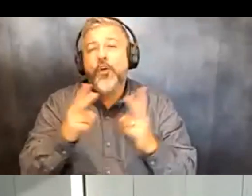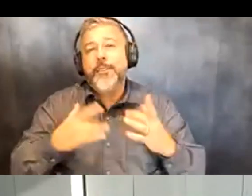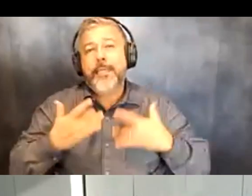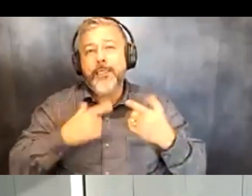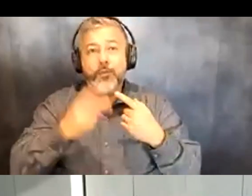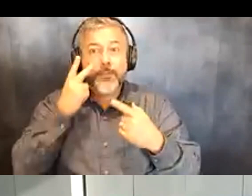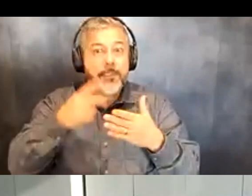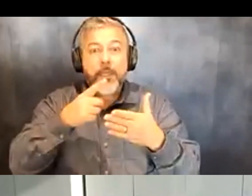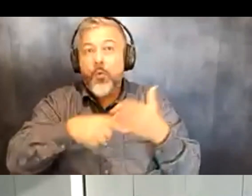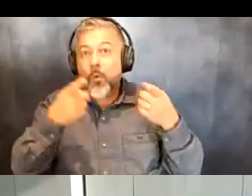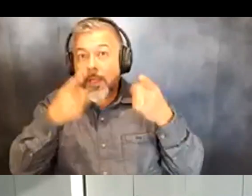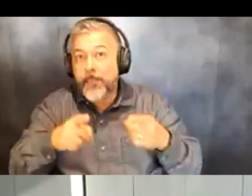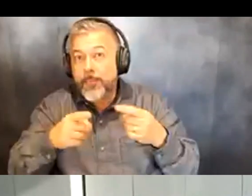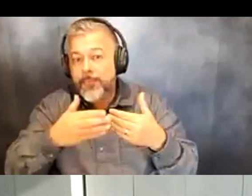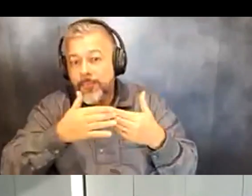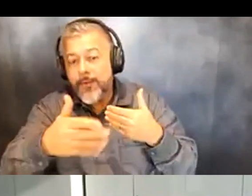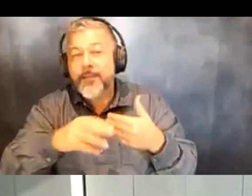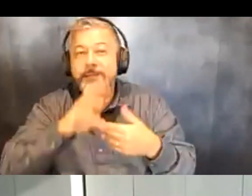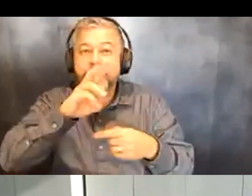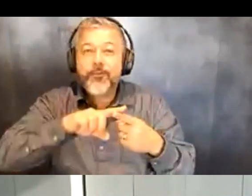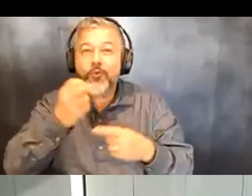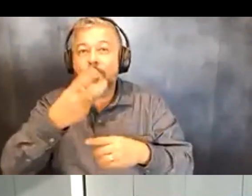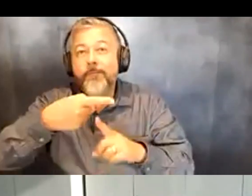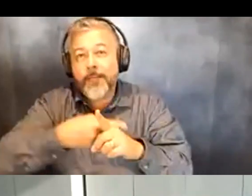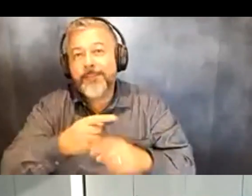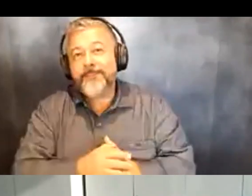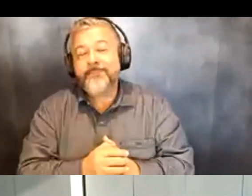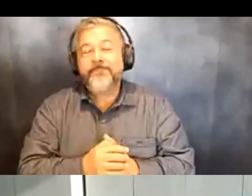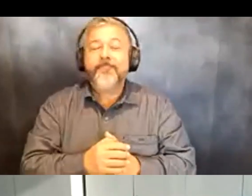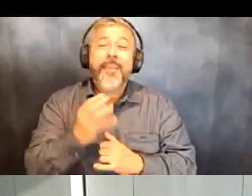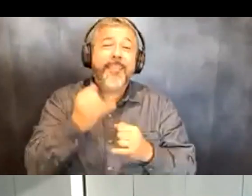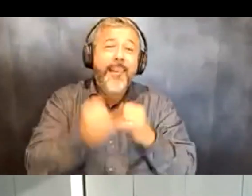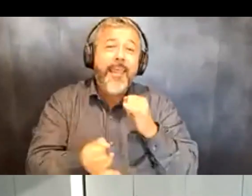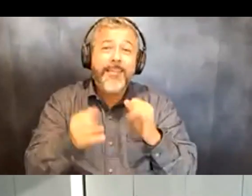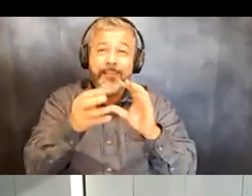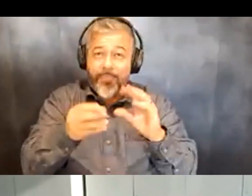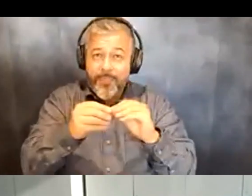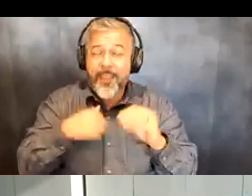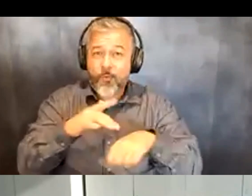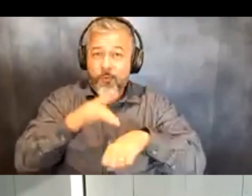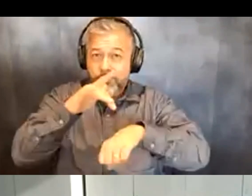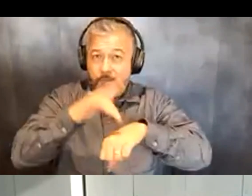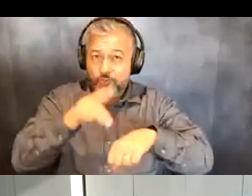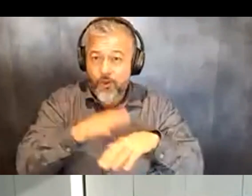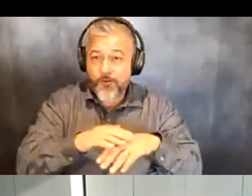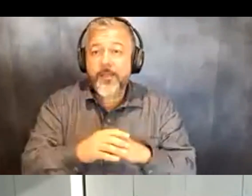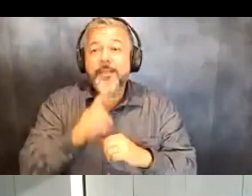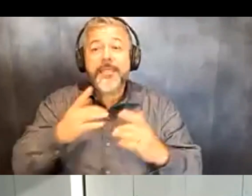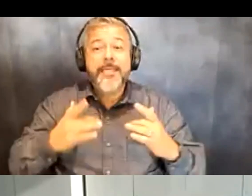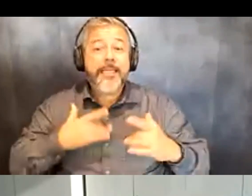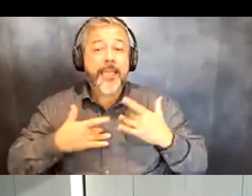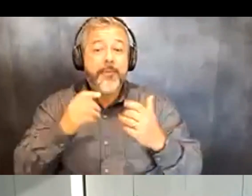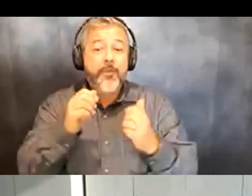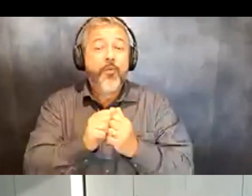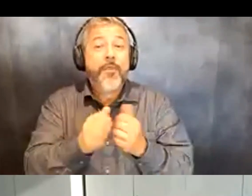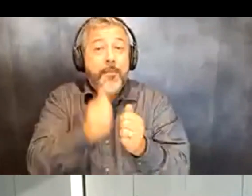they go in the next six to 12 months. Finally, the last thing that I will touch on is the excitement with the passage